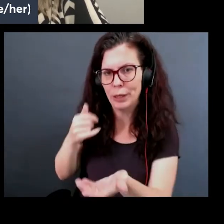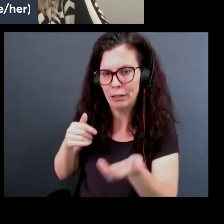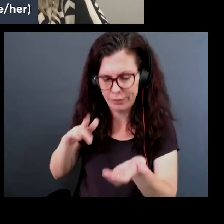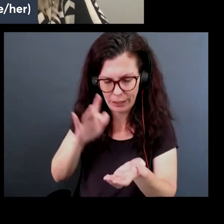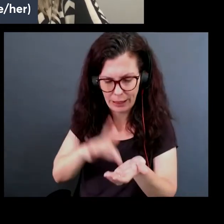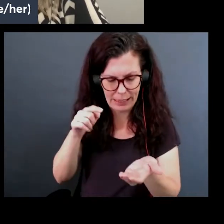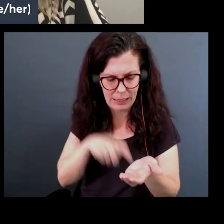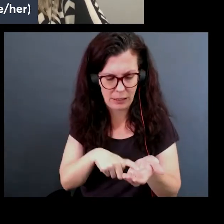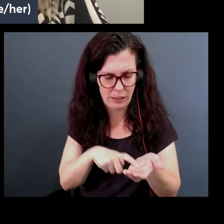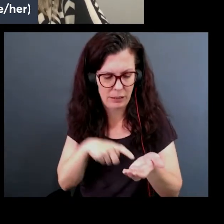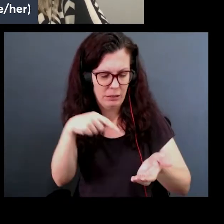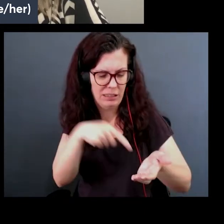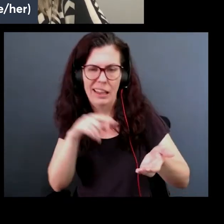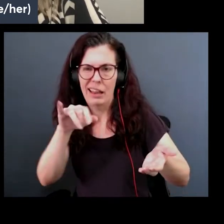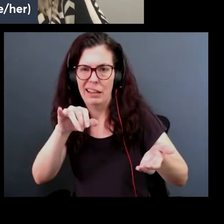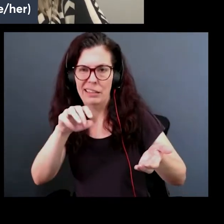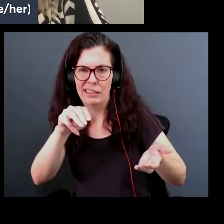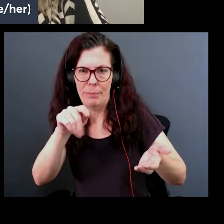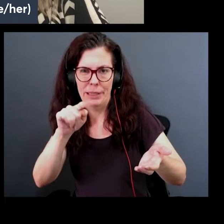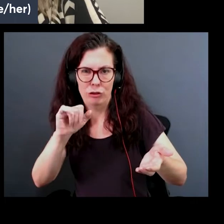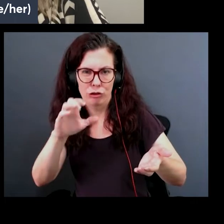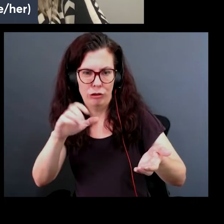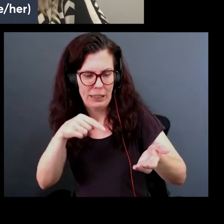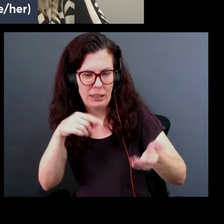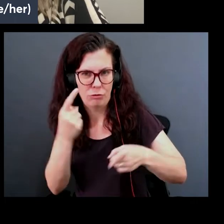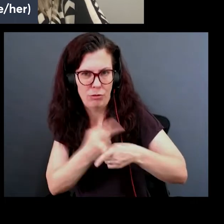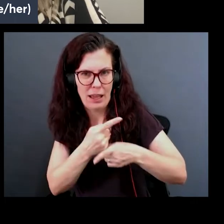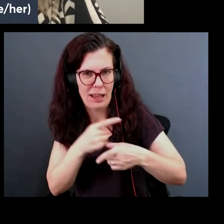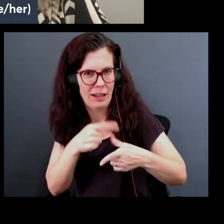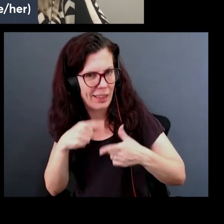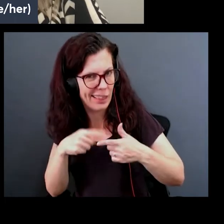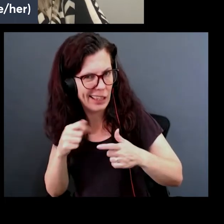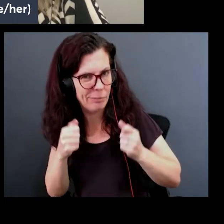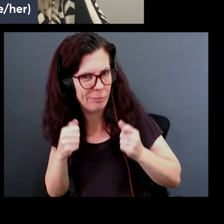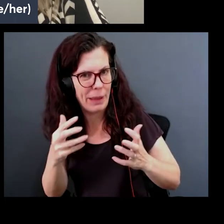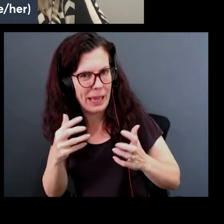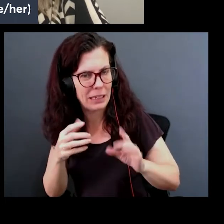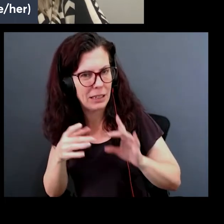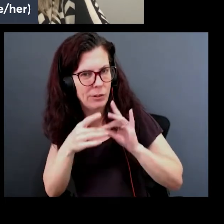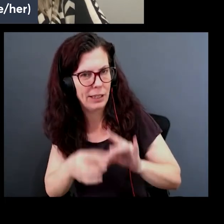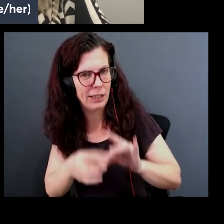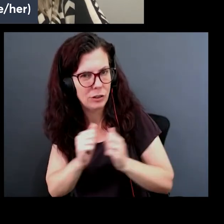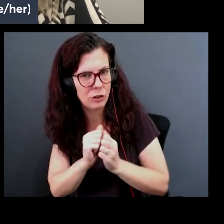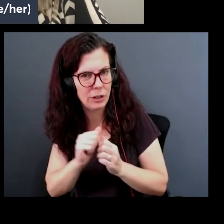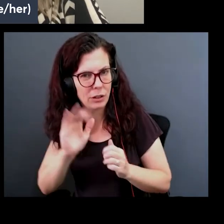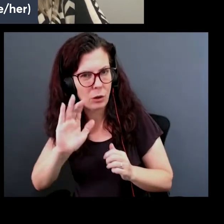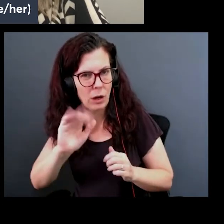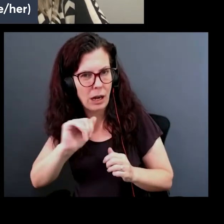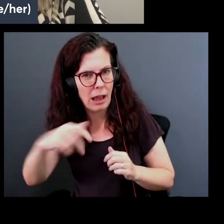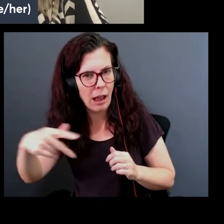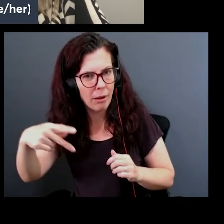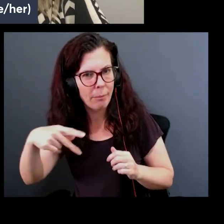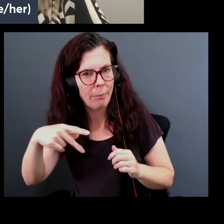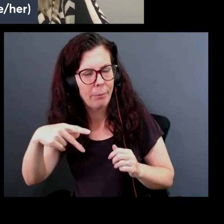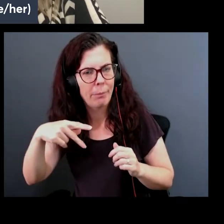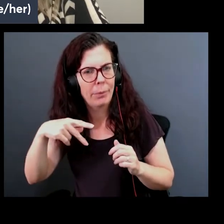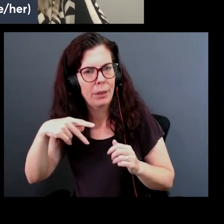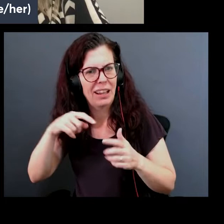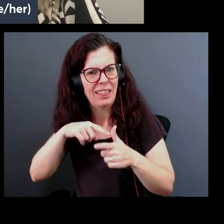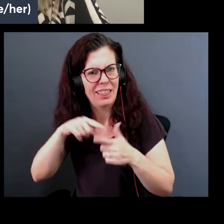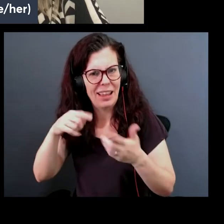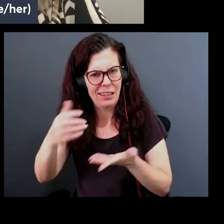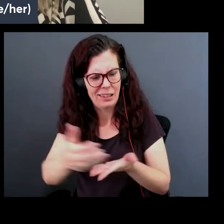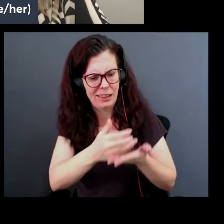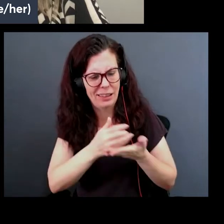kind of like a metric, and then you can also have all kinds of metrics around your app and have those like sent somewhere.